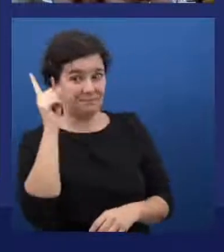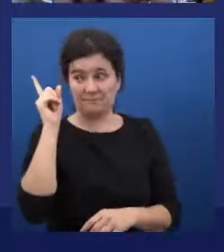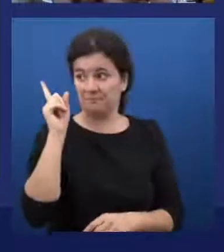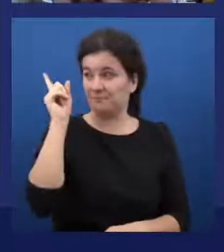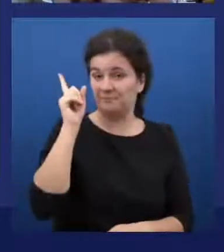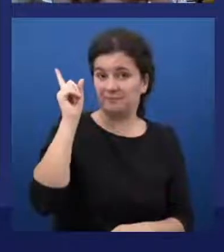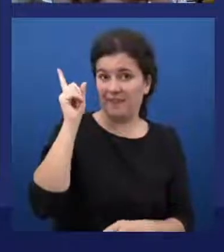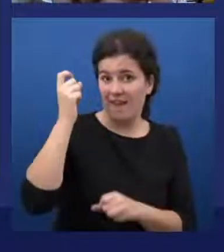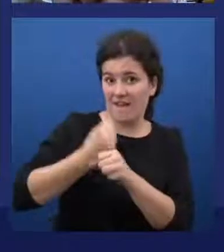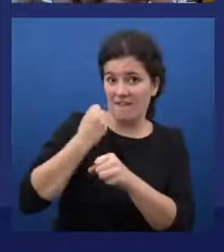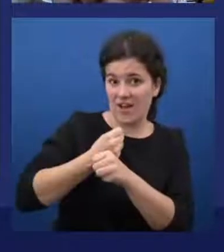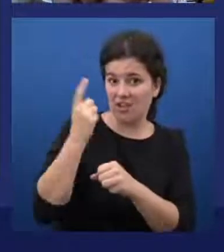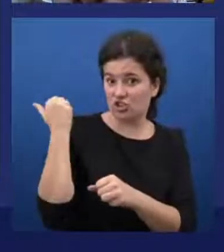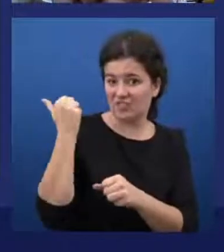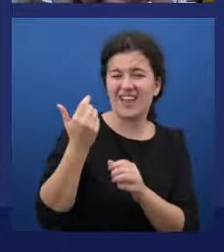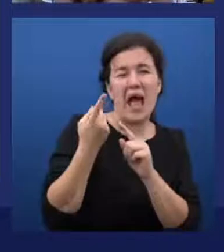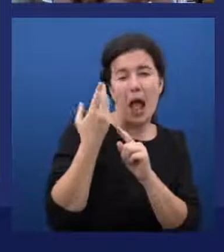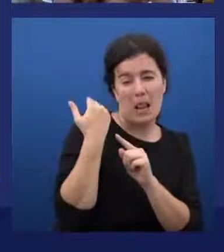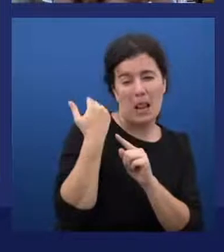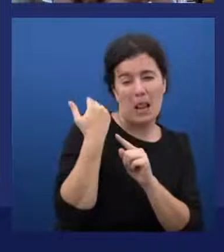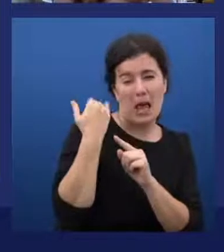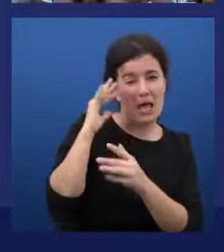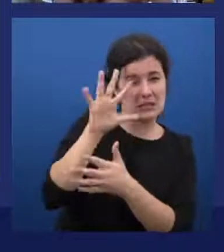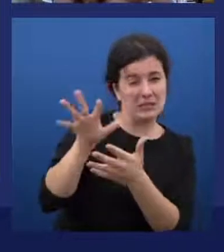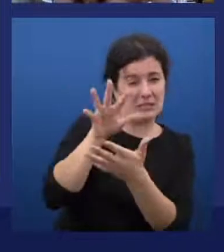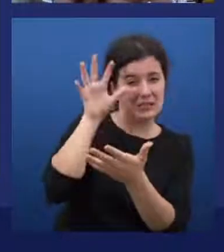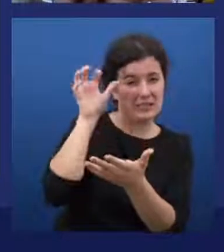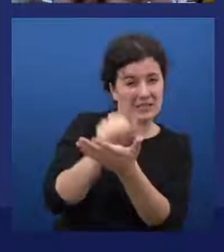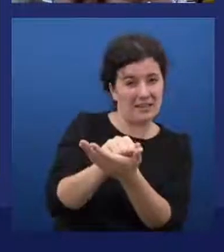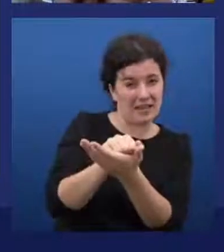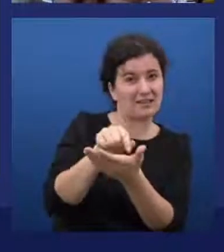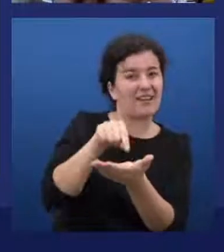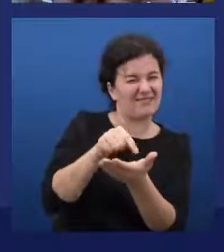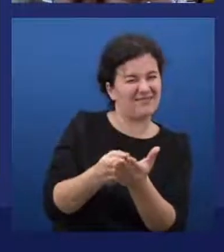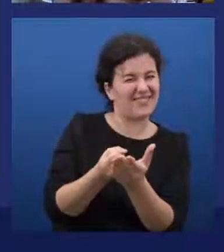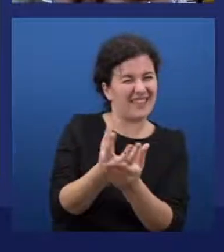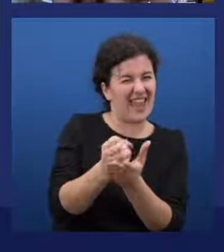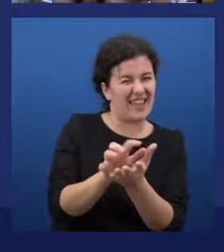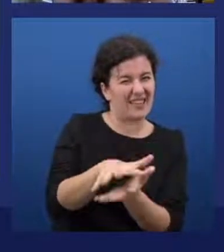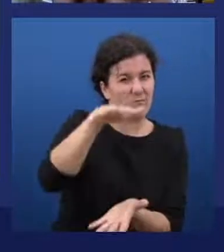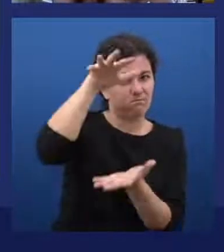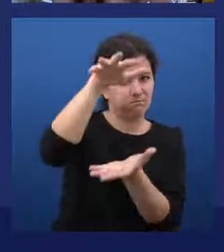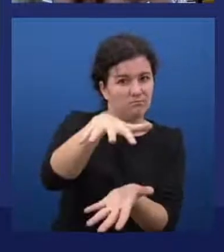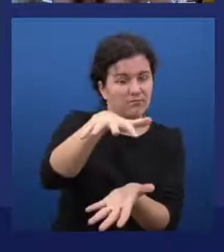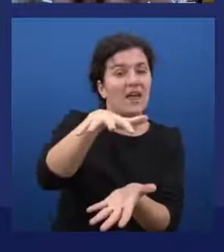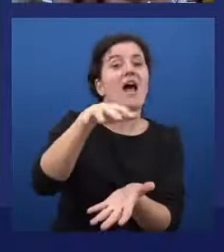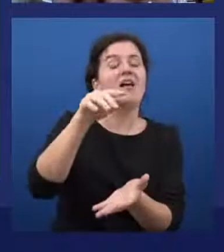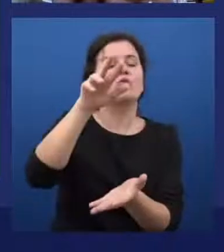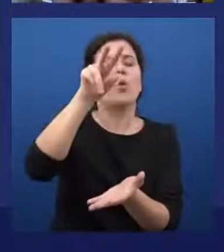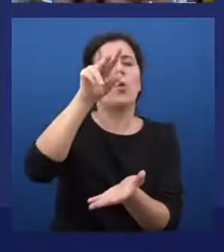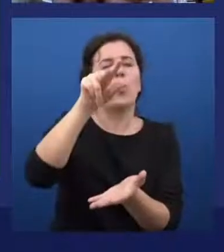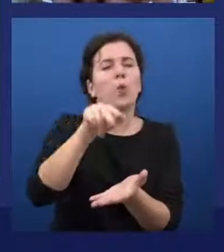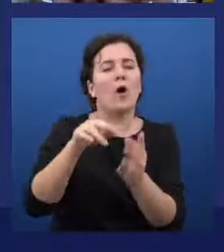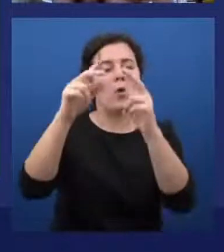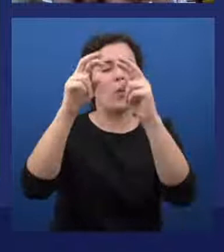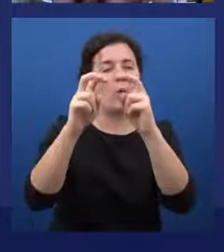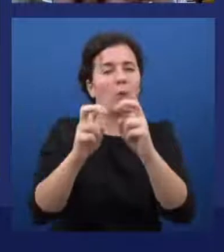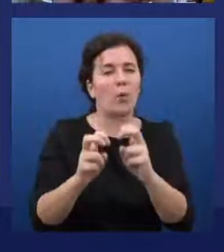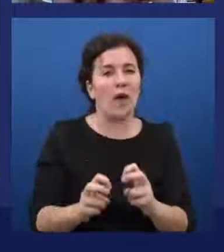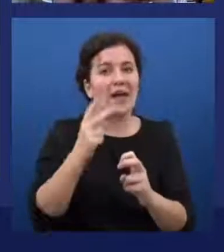last detected data point and to check if it was anomaly or not.